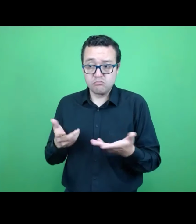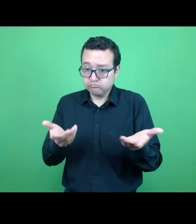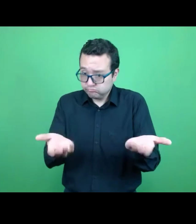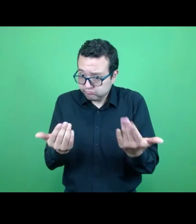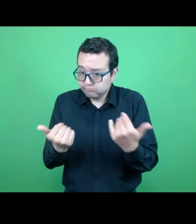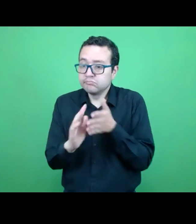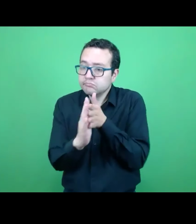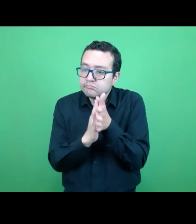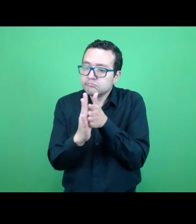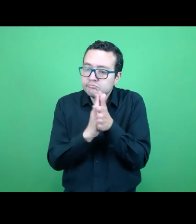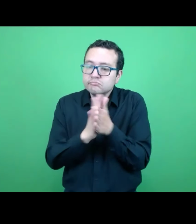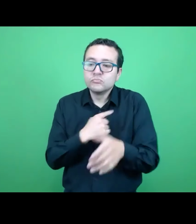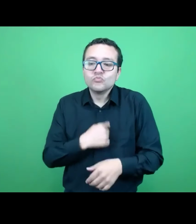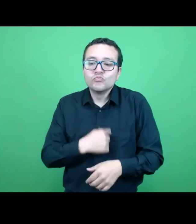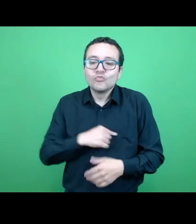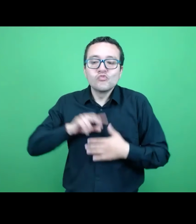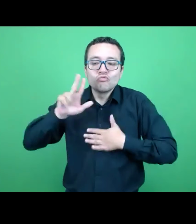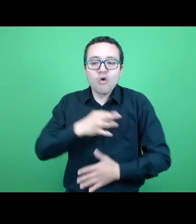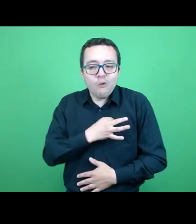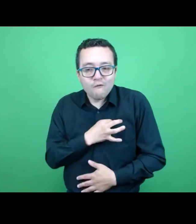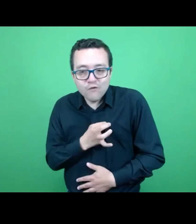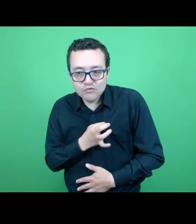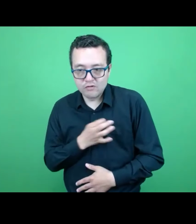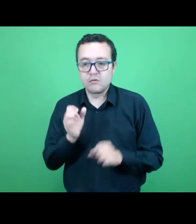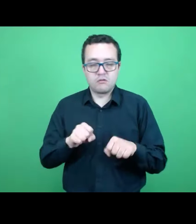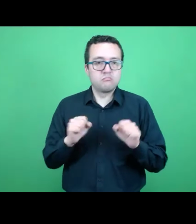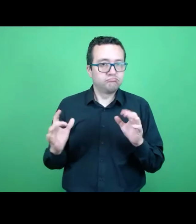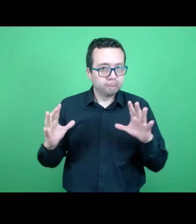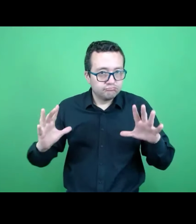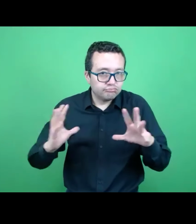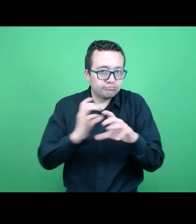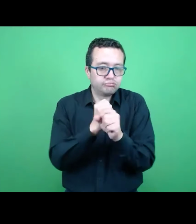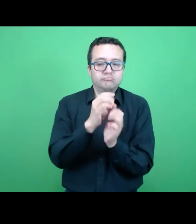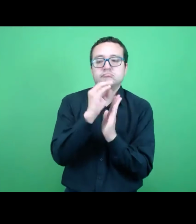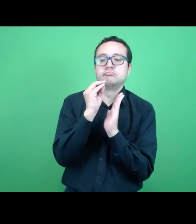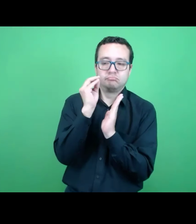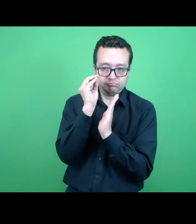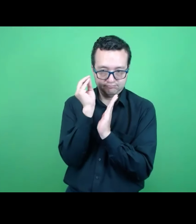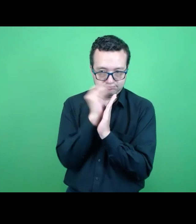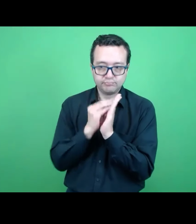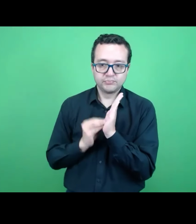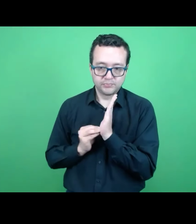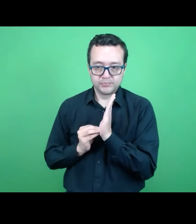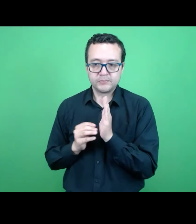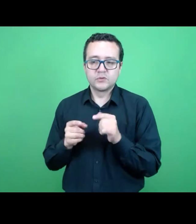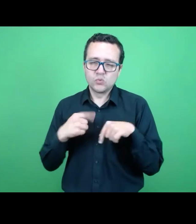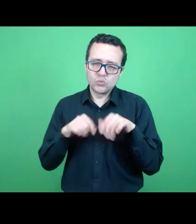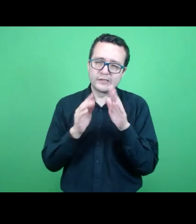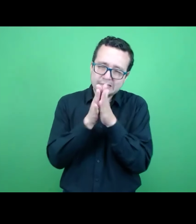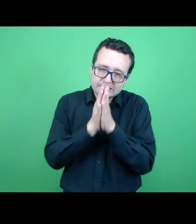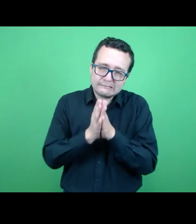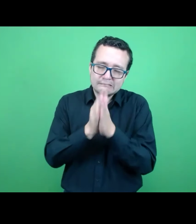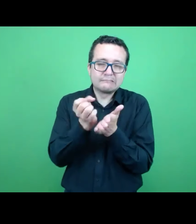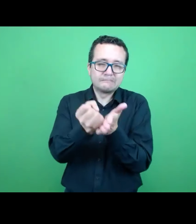ask everyone to help us in advocating so that these commitments are implemented